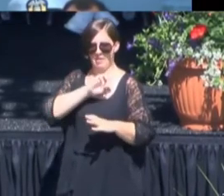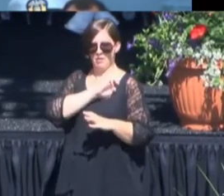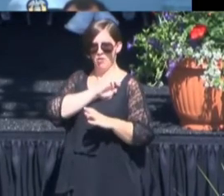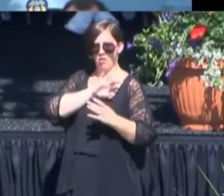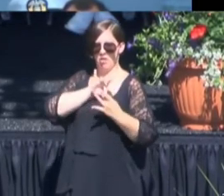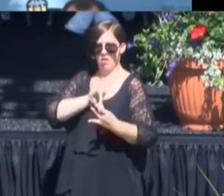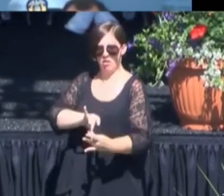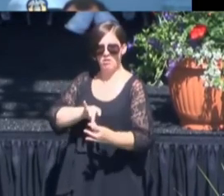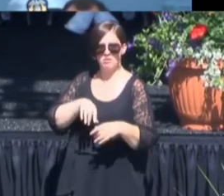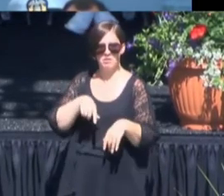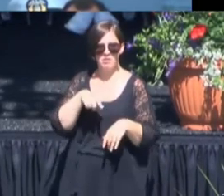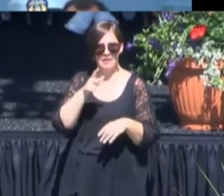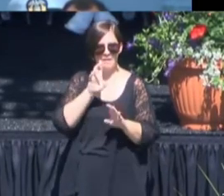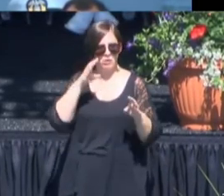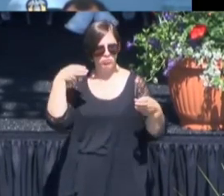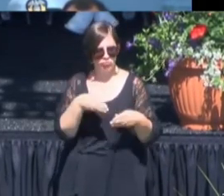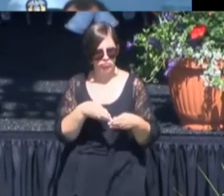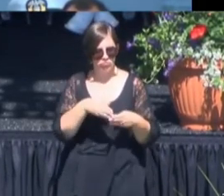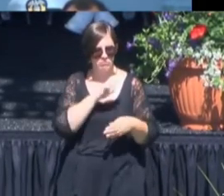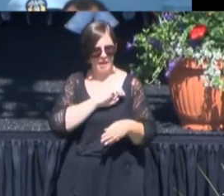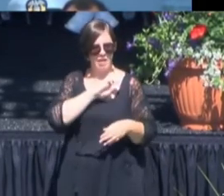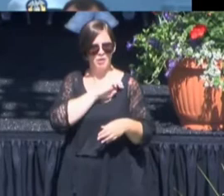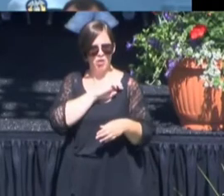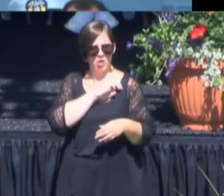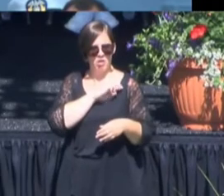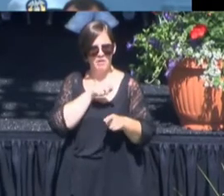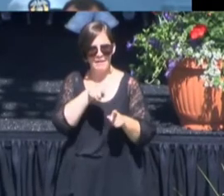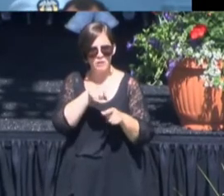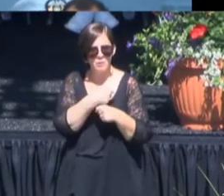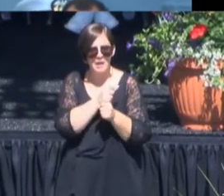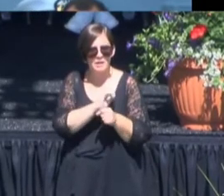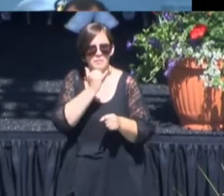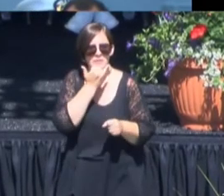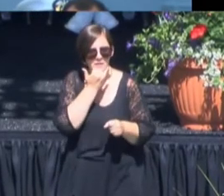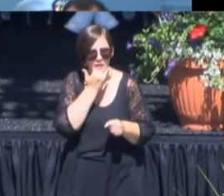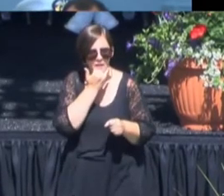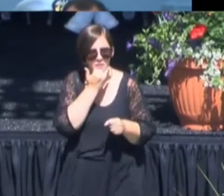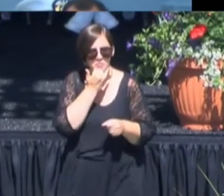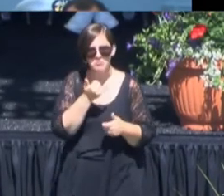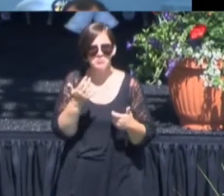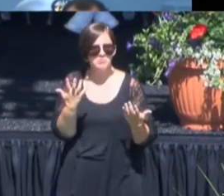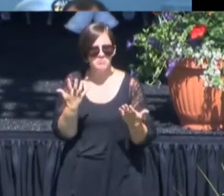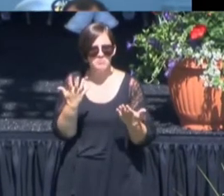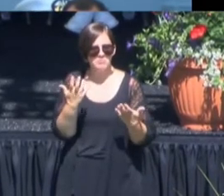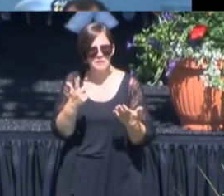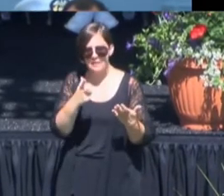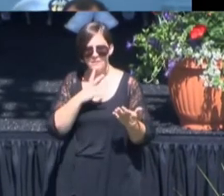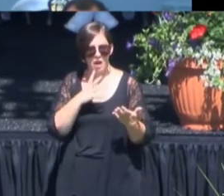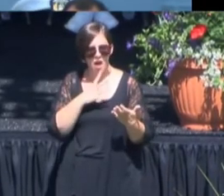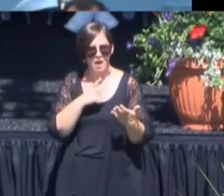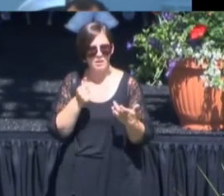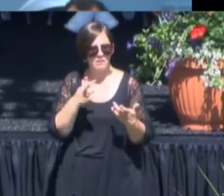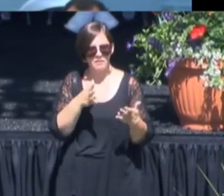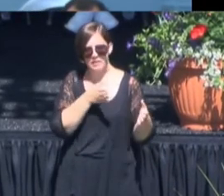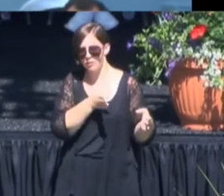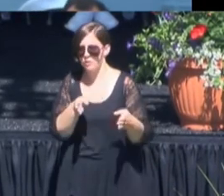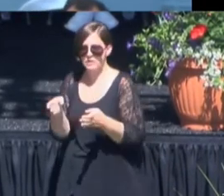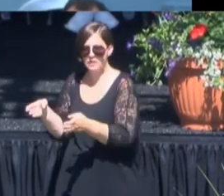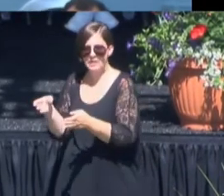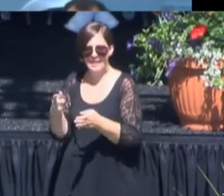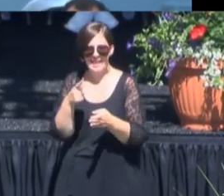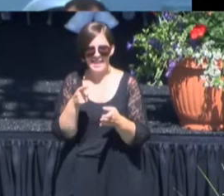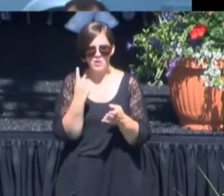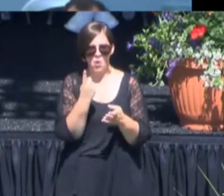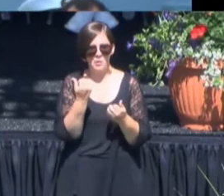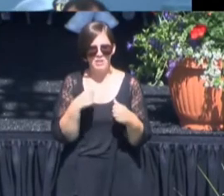here. You run the ethical midfield. If you make a mistake, you're not going to be out of bounds. If you run right on the boundary